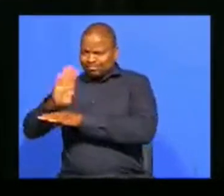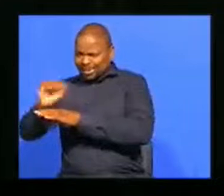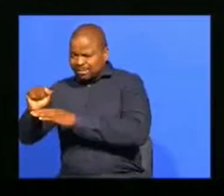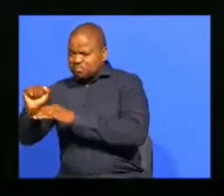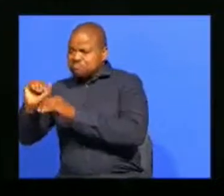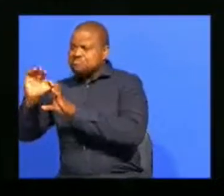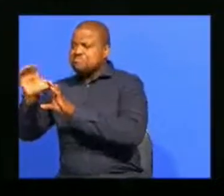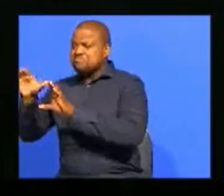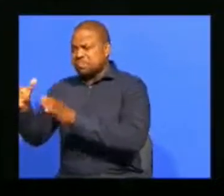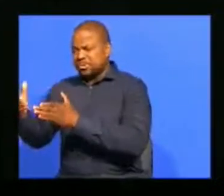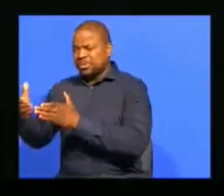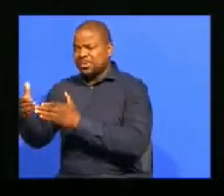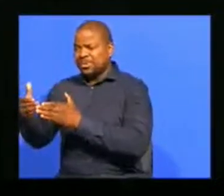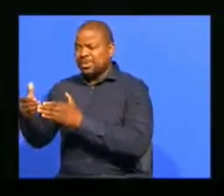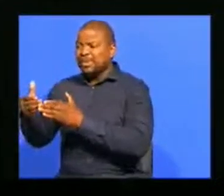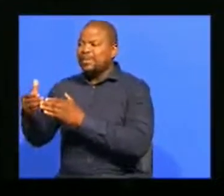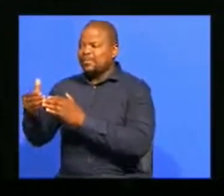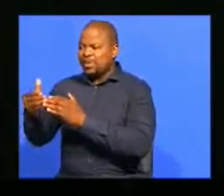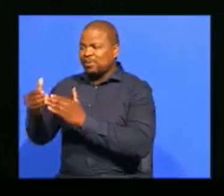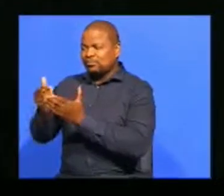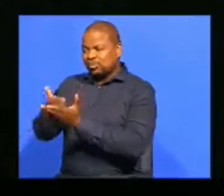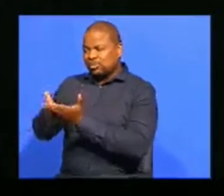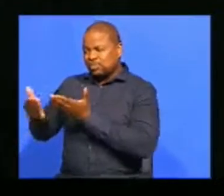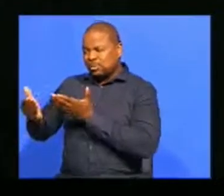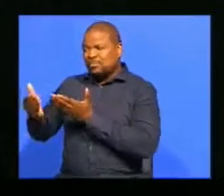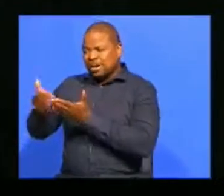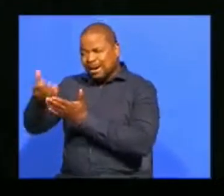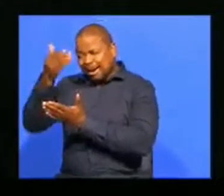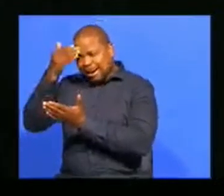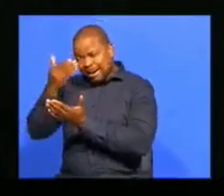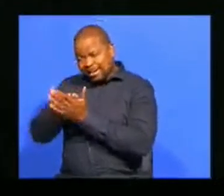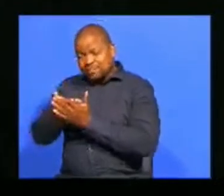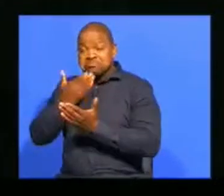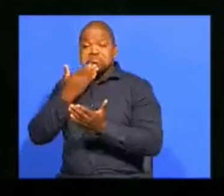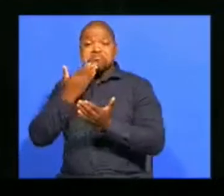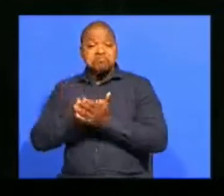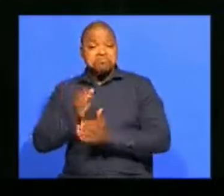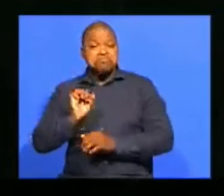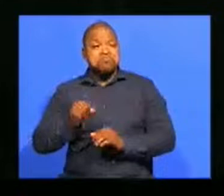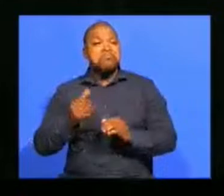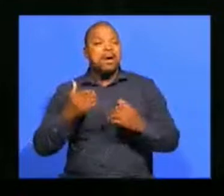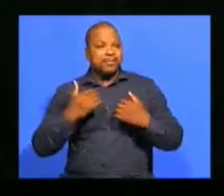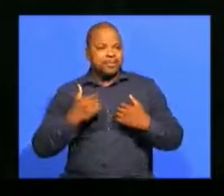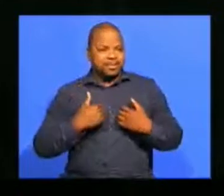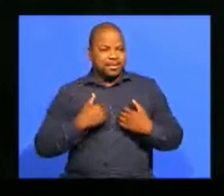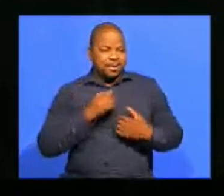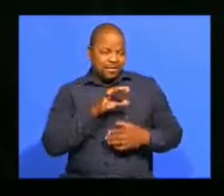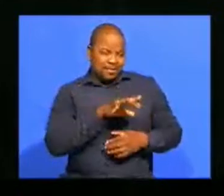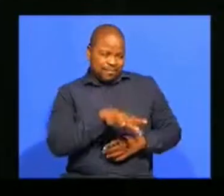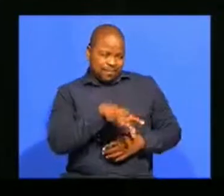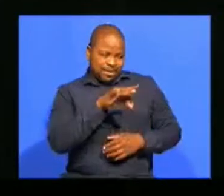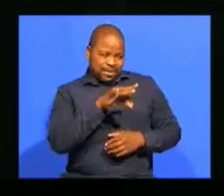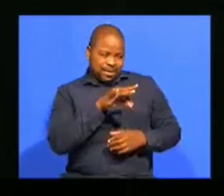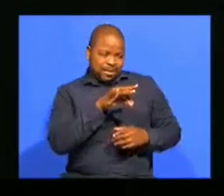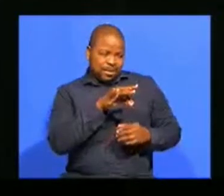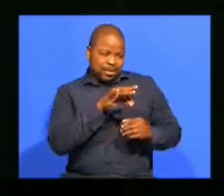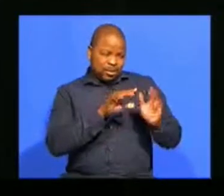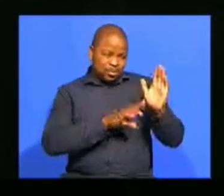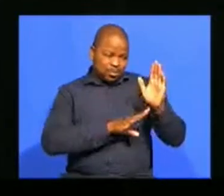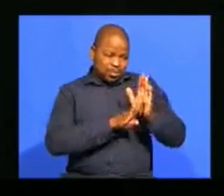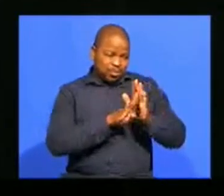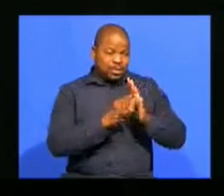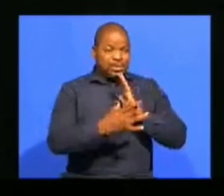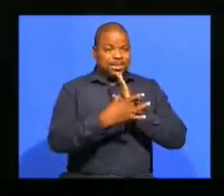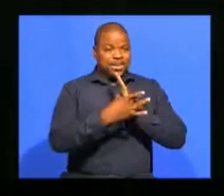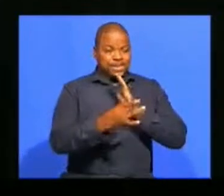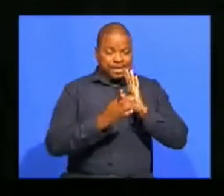it, which we can exchange notes on. I think we're pretty good when it comes to finding that unique raw talent to